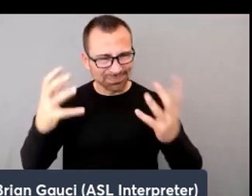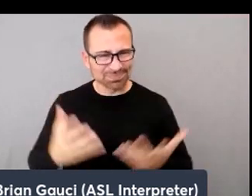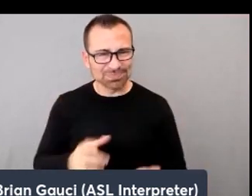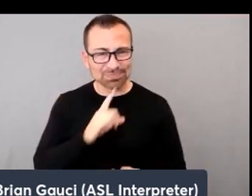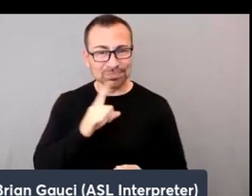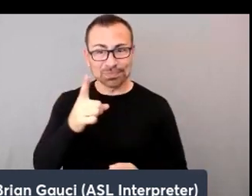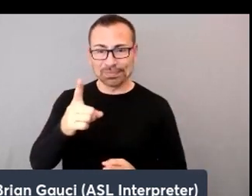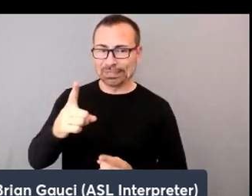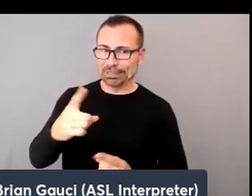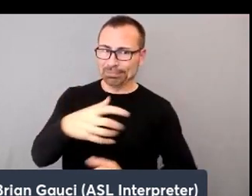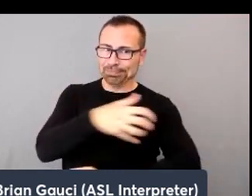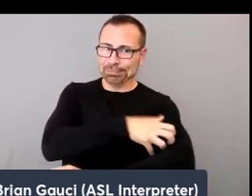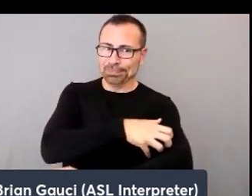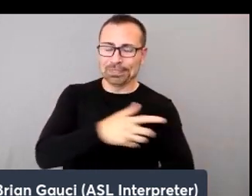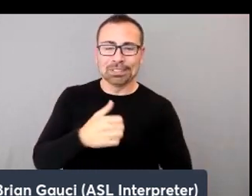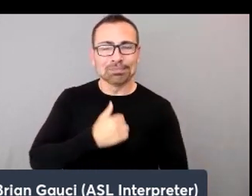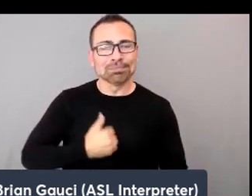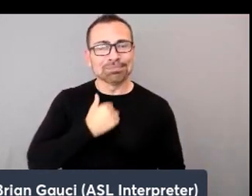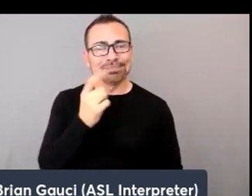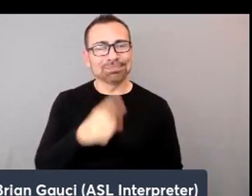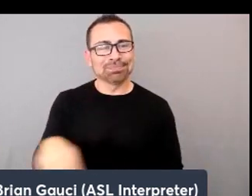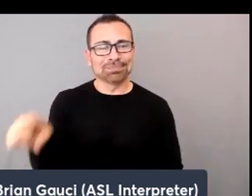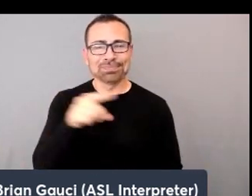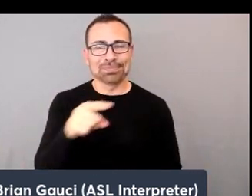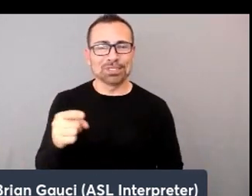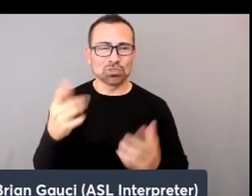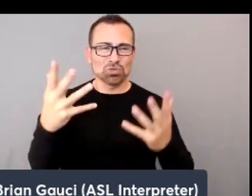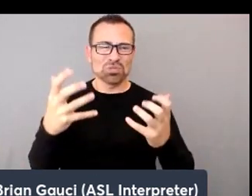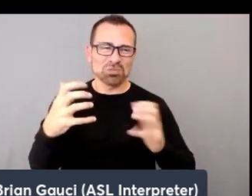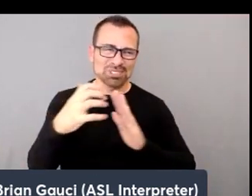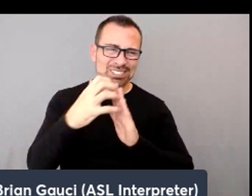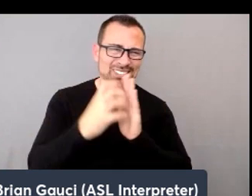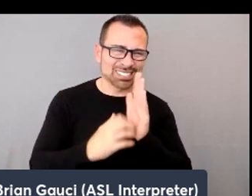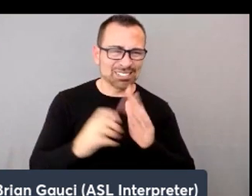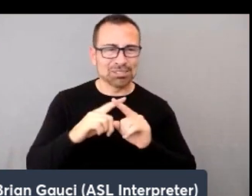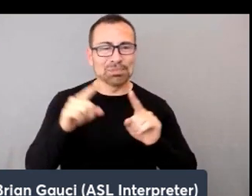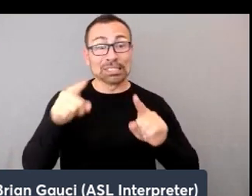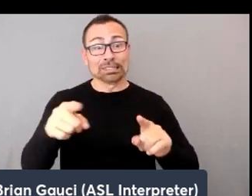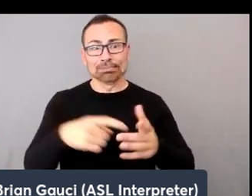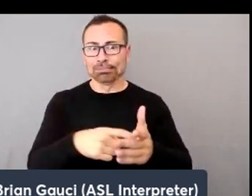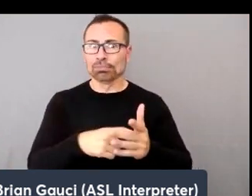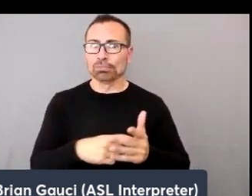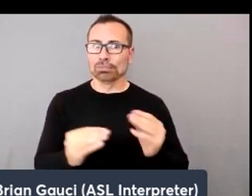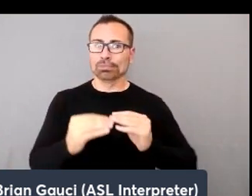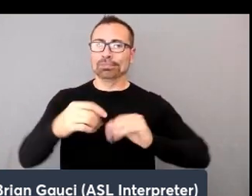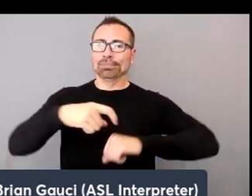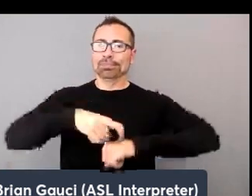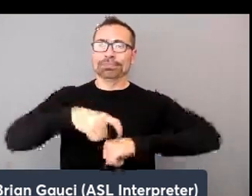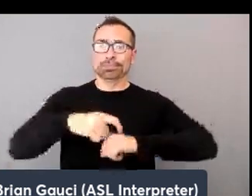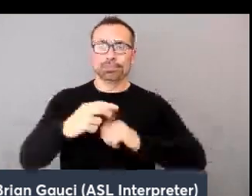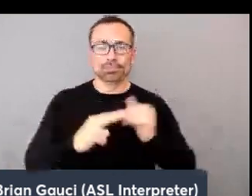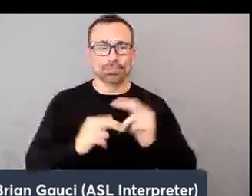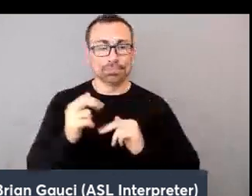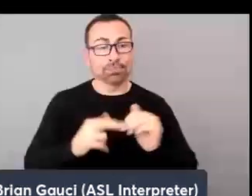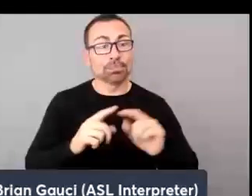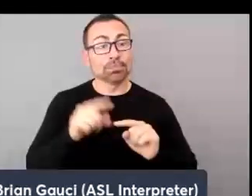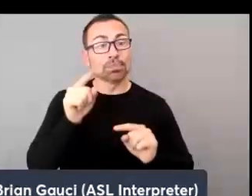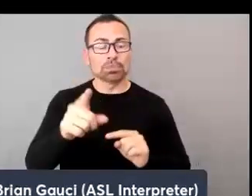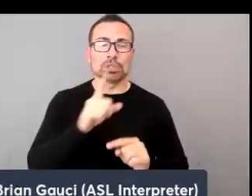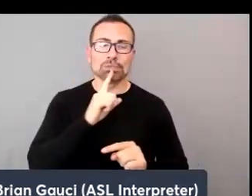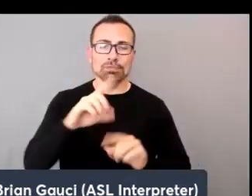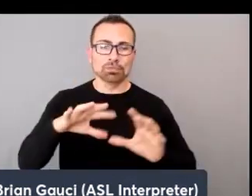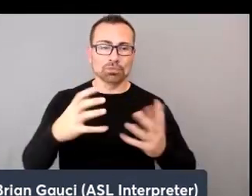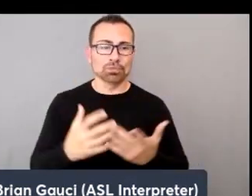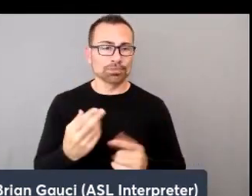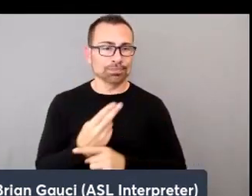So I'm sorry, all of you who want code, but this takes a little bit more time to build. But this is a real world use case of